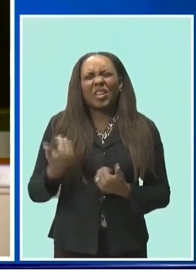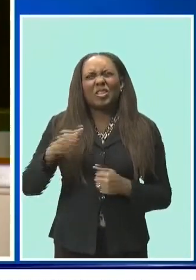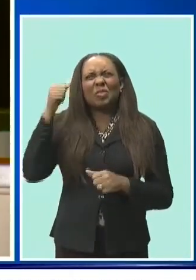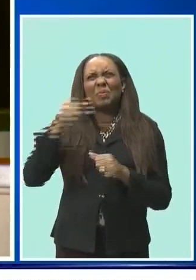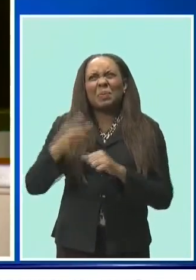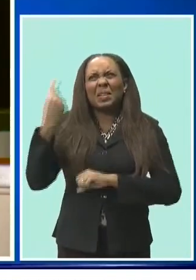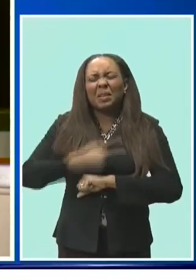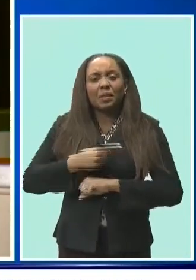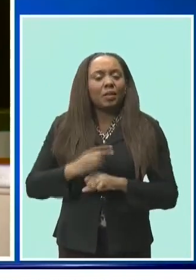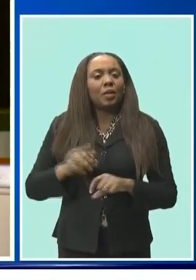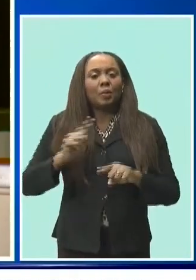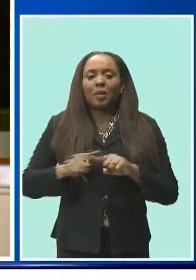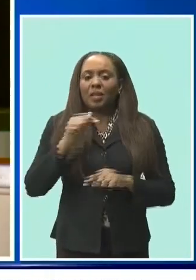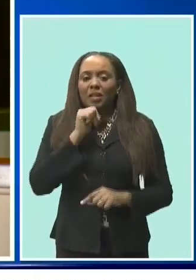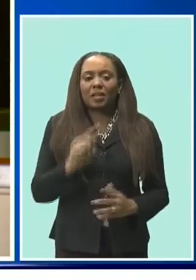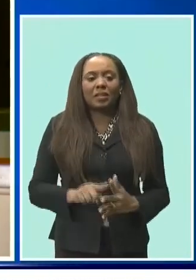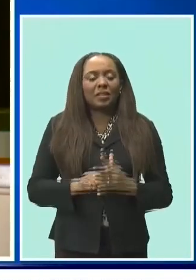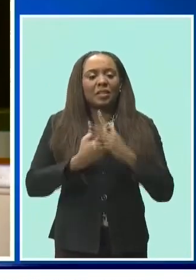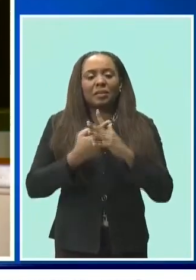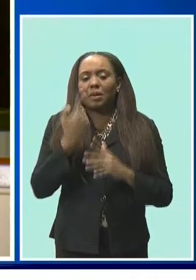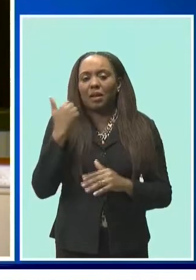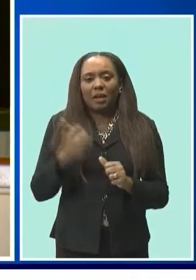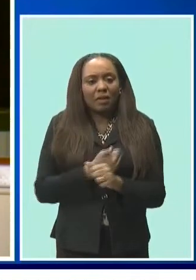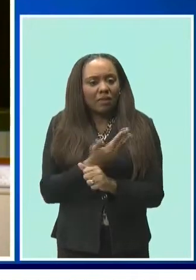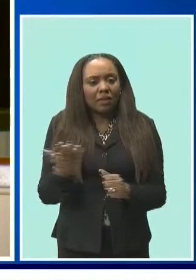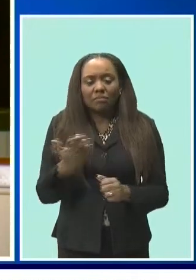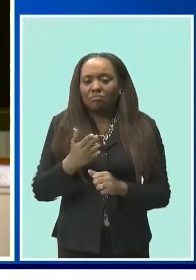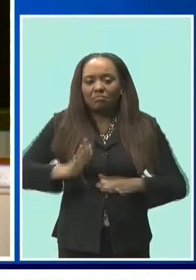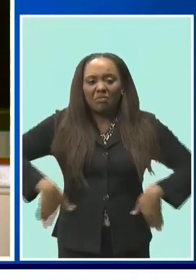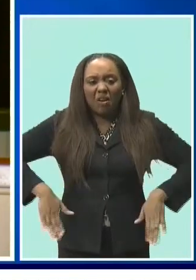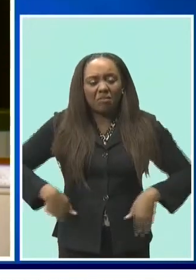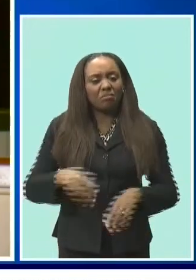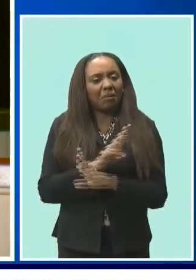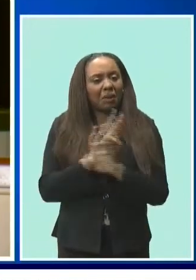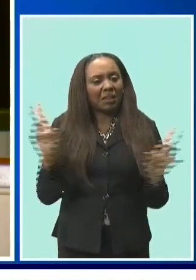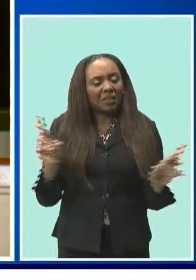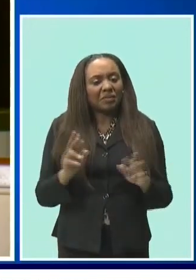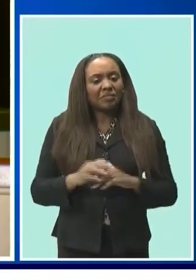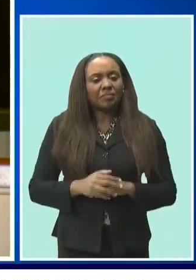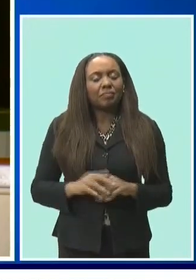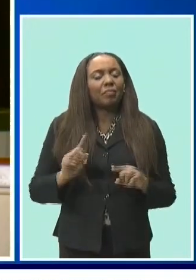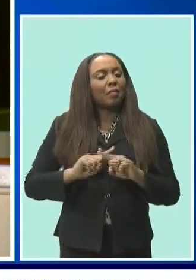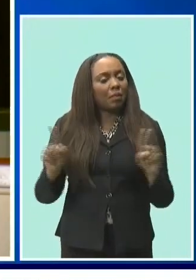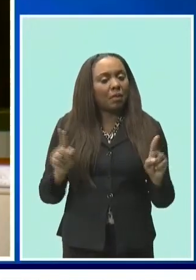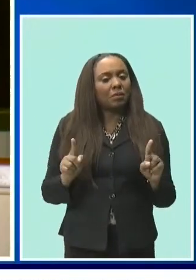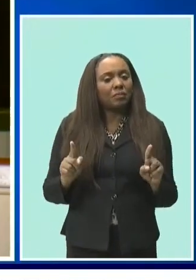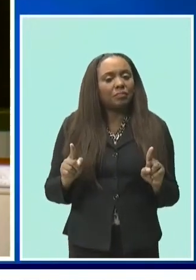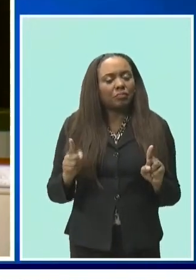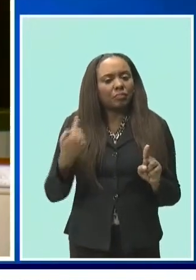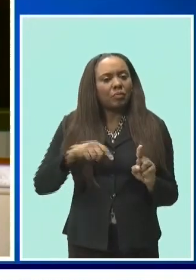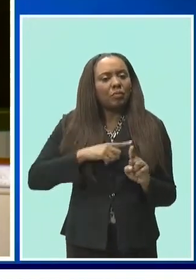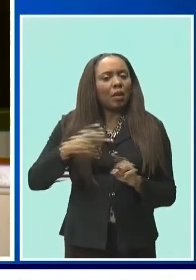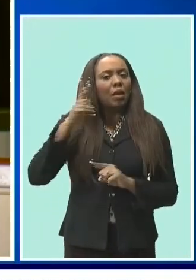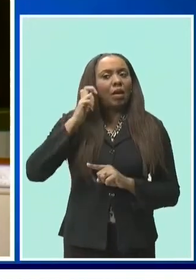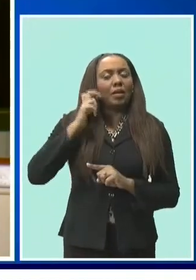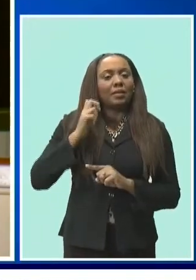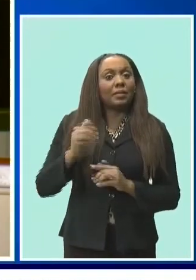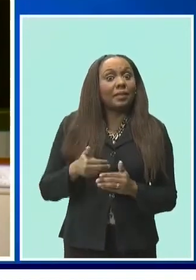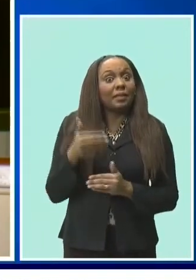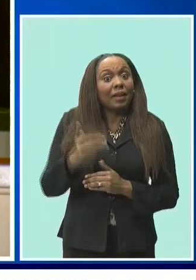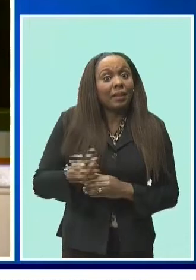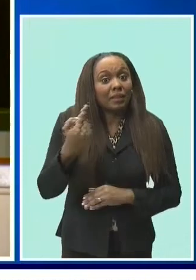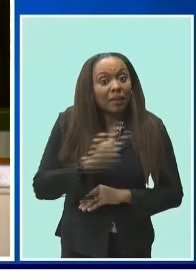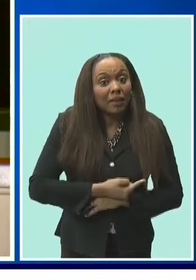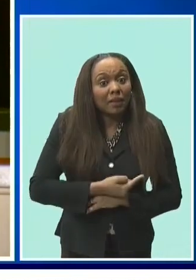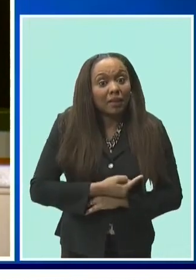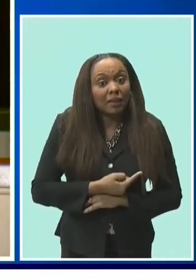that did not come off because certain things were not in place. And surprisingly, when we heard then on the 22nd that they had